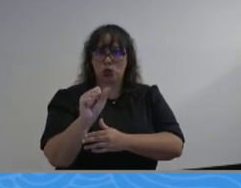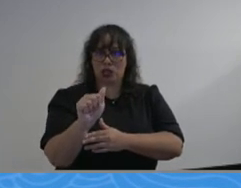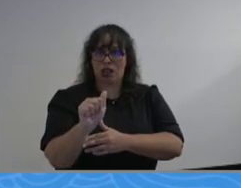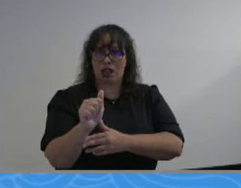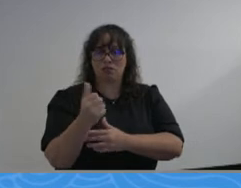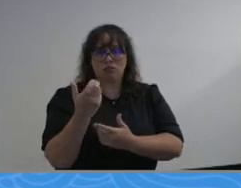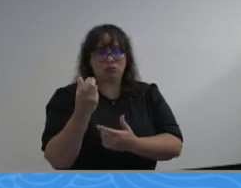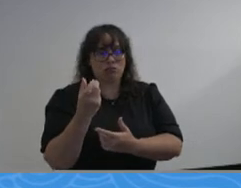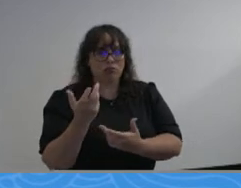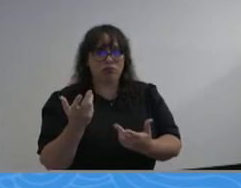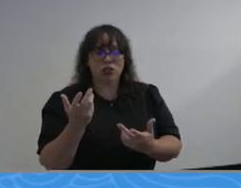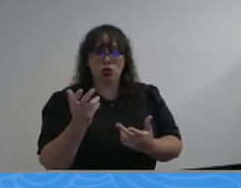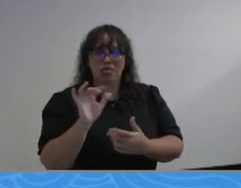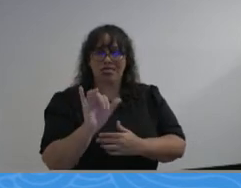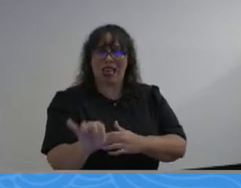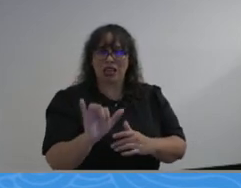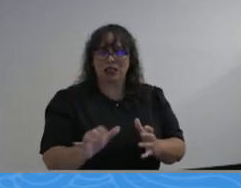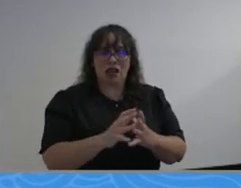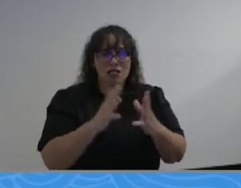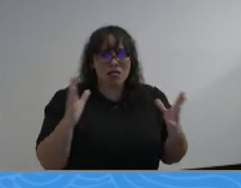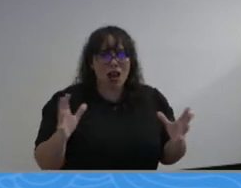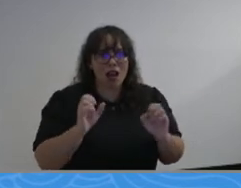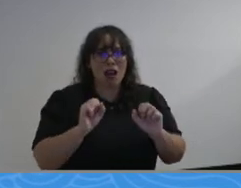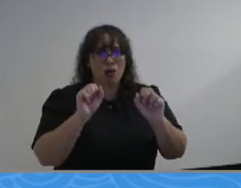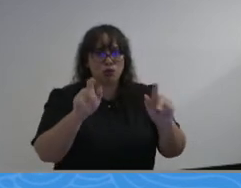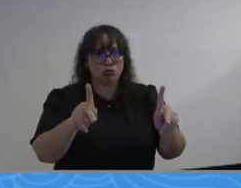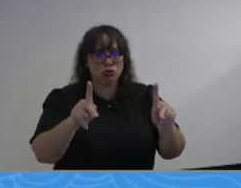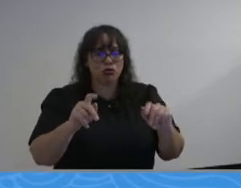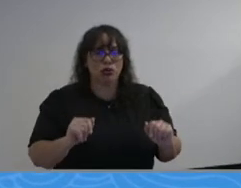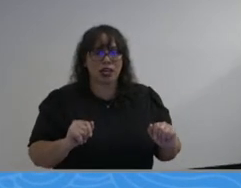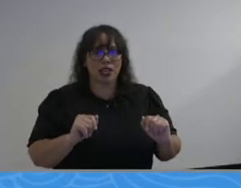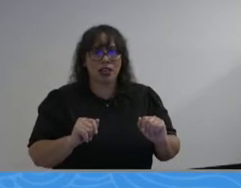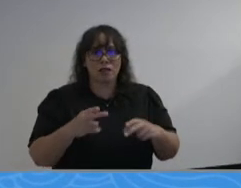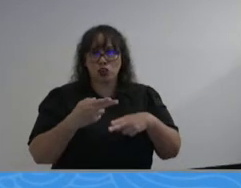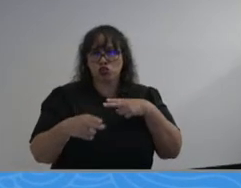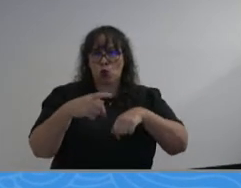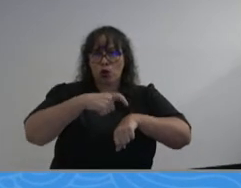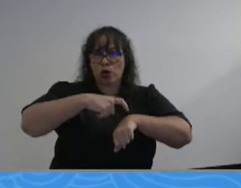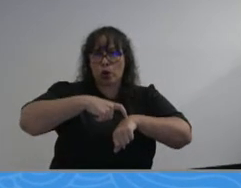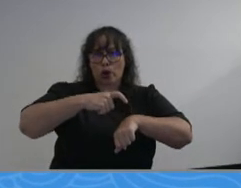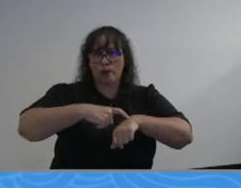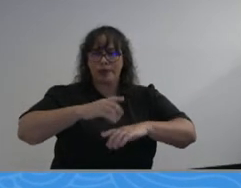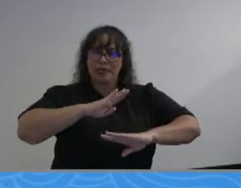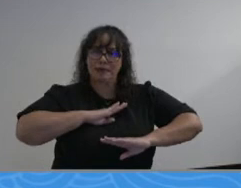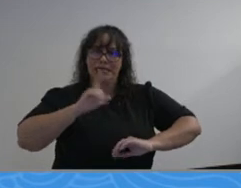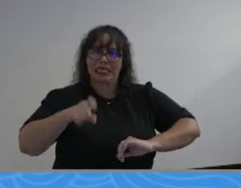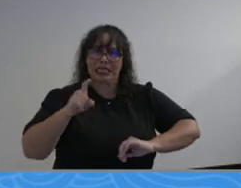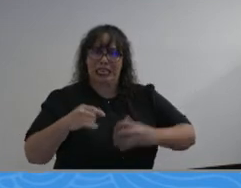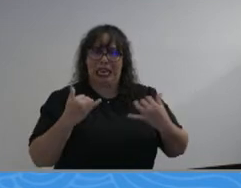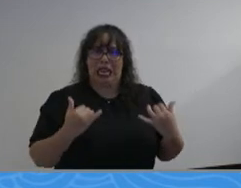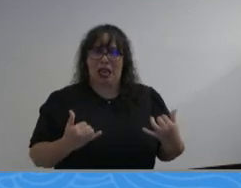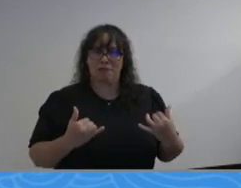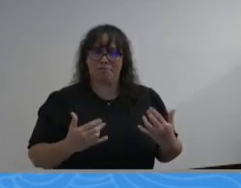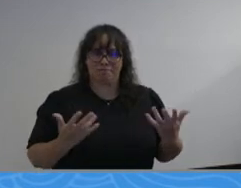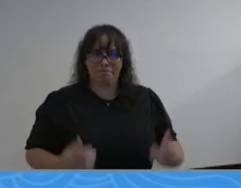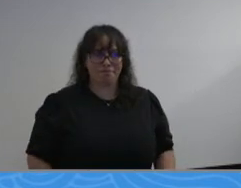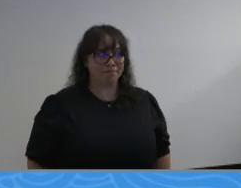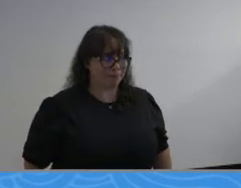it? So I think there's a lot of opportunity to, at least for the short term, meet the need now.